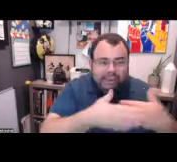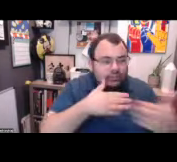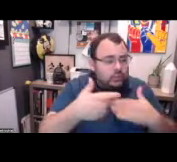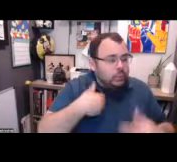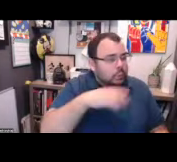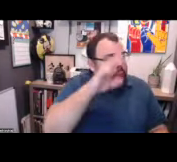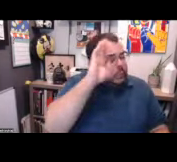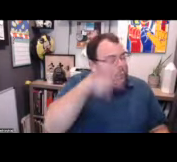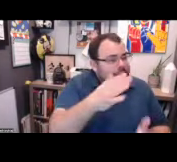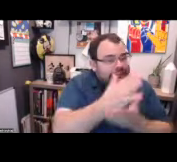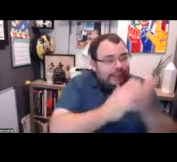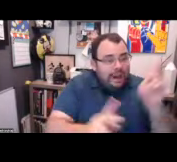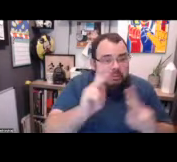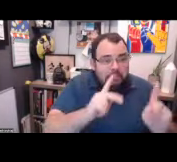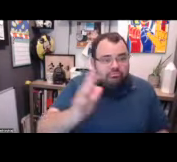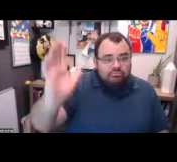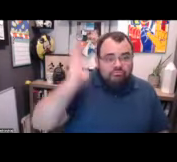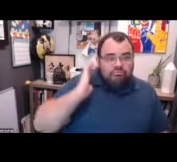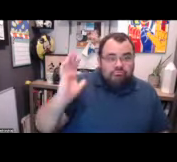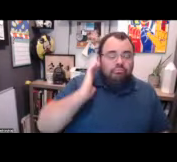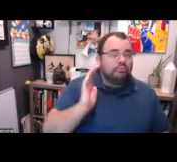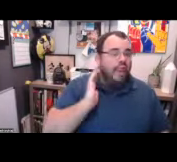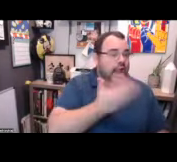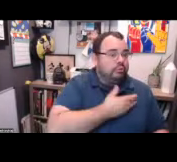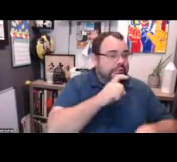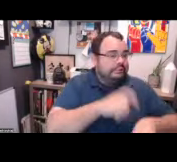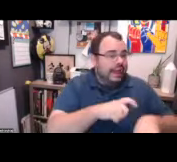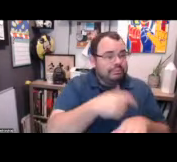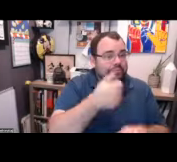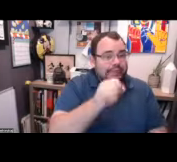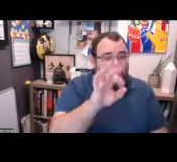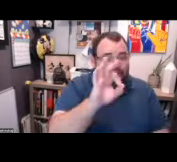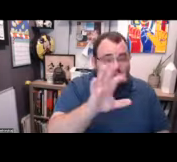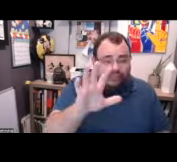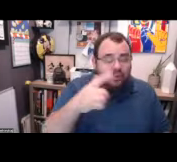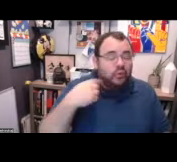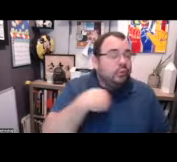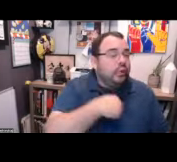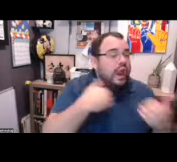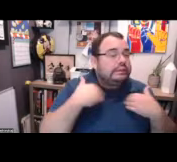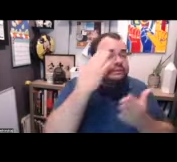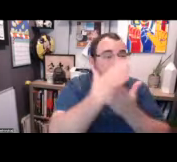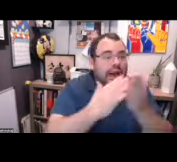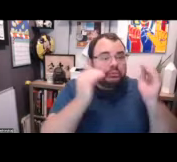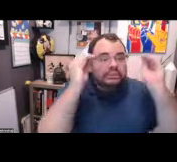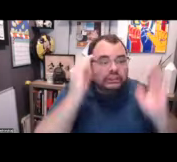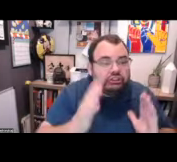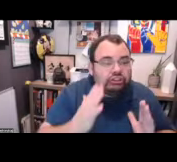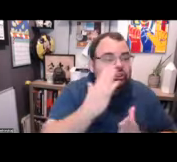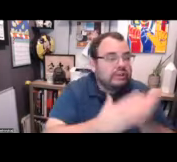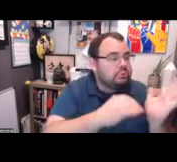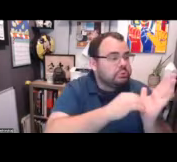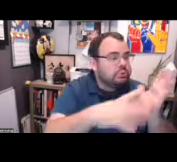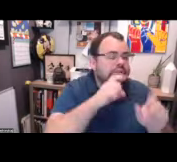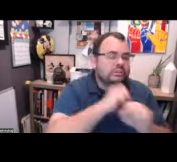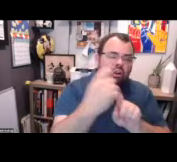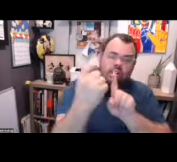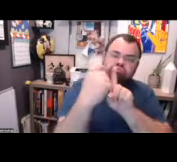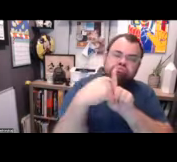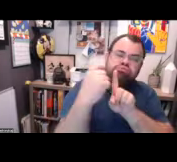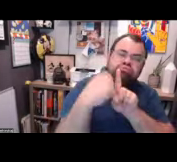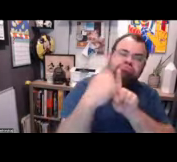cochlear implants now, they're okay. Now a lot of people accept it more. But back in the day in 1995, a lot